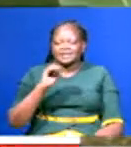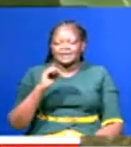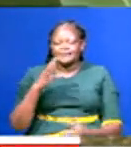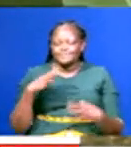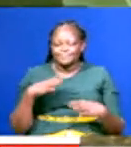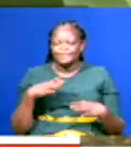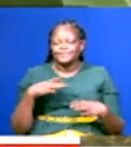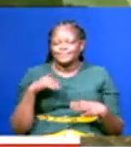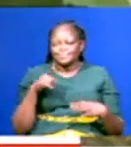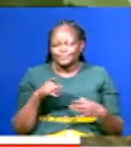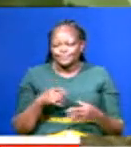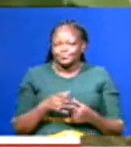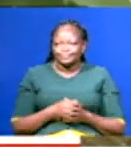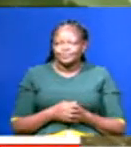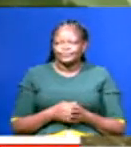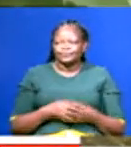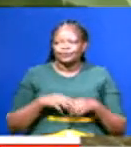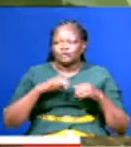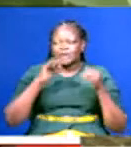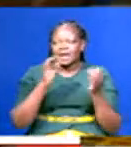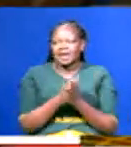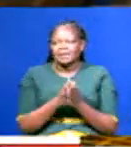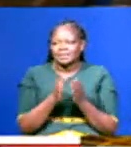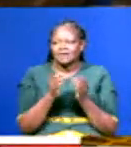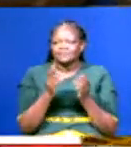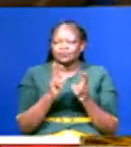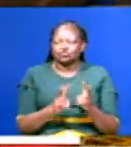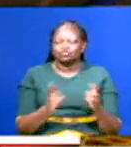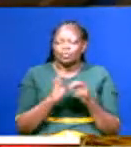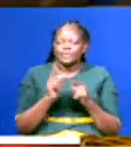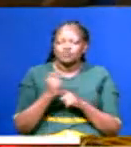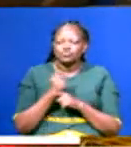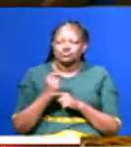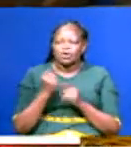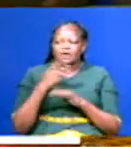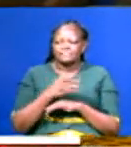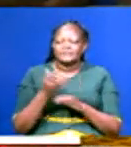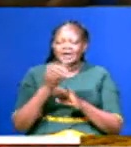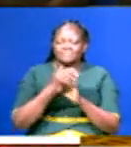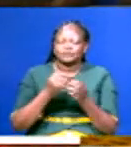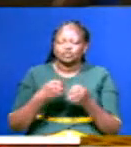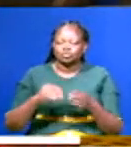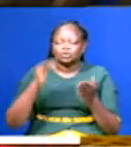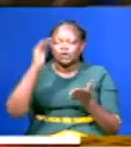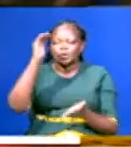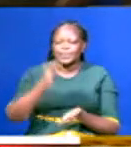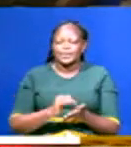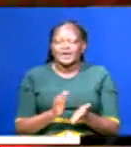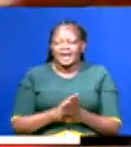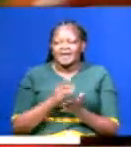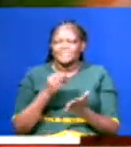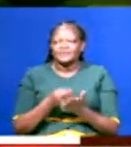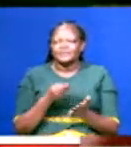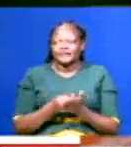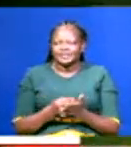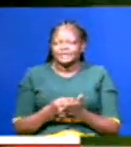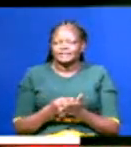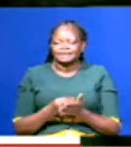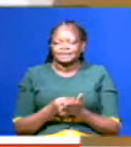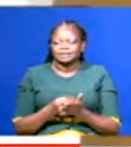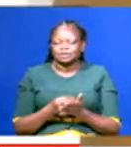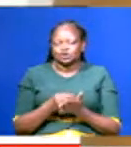cereal, horticulture and dairy value chains will be trained on post-harvest loss reduction and financial literacy.